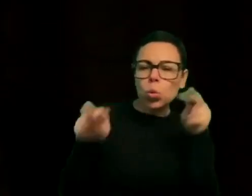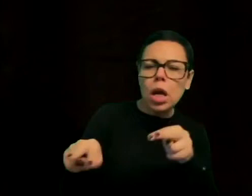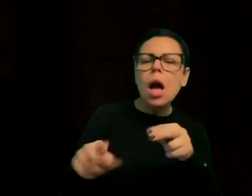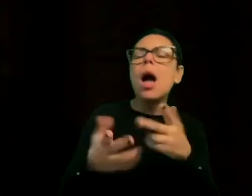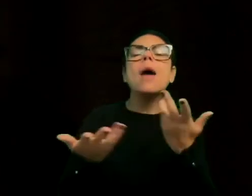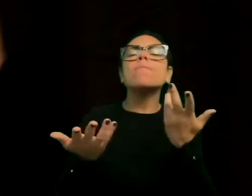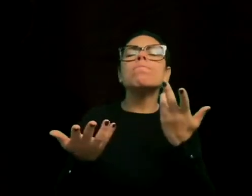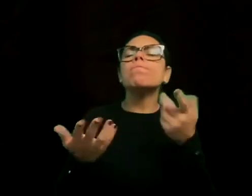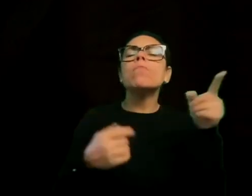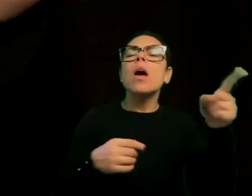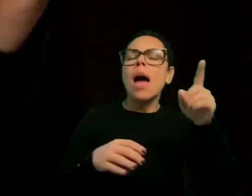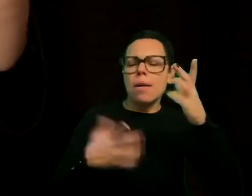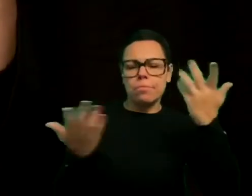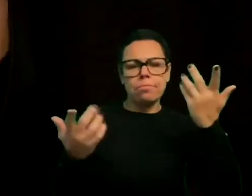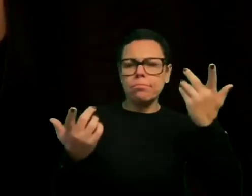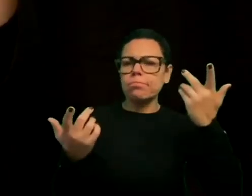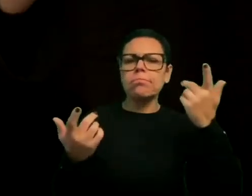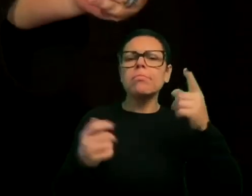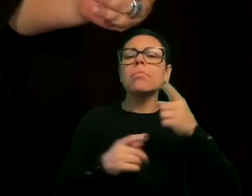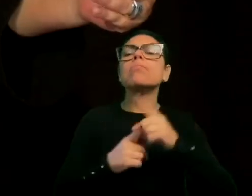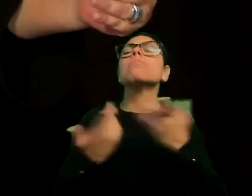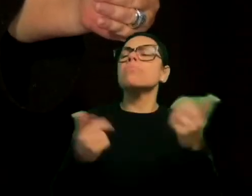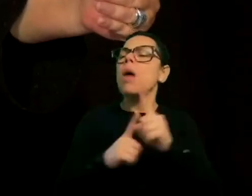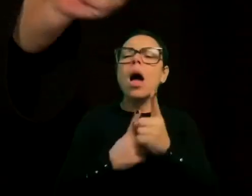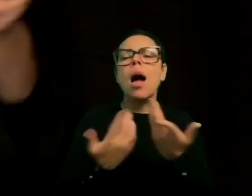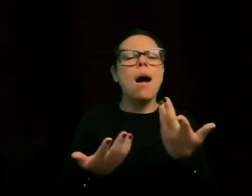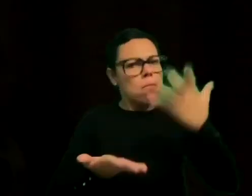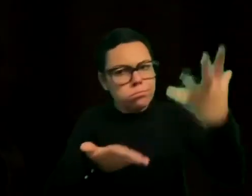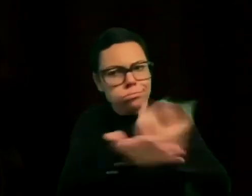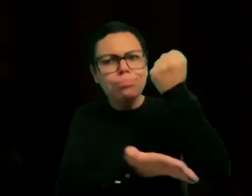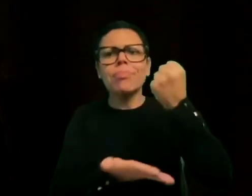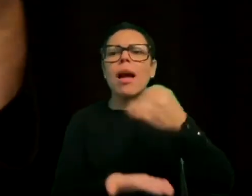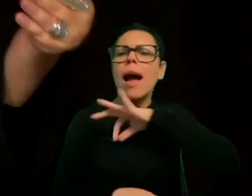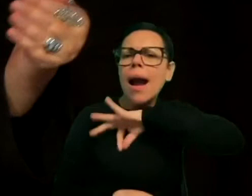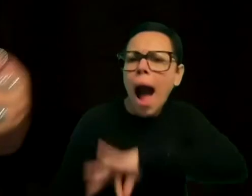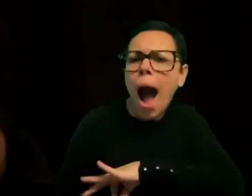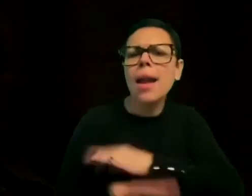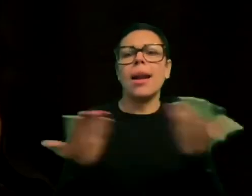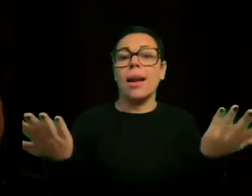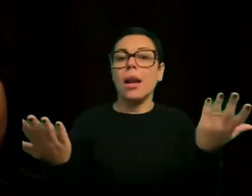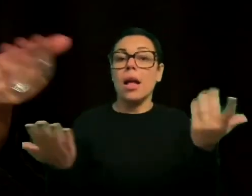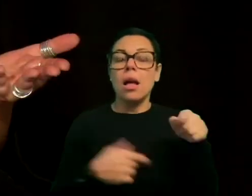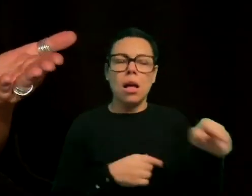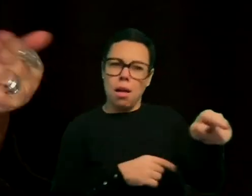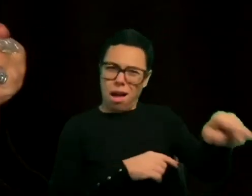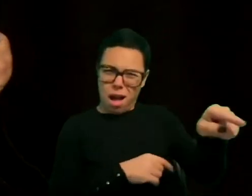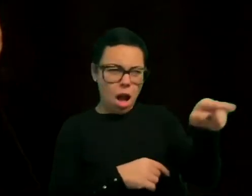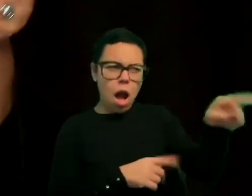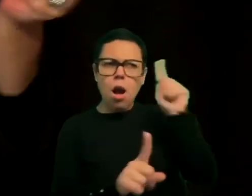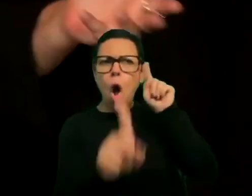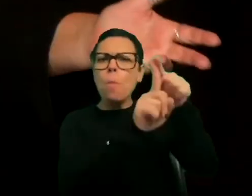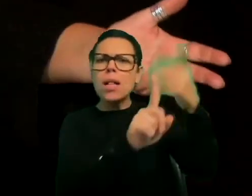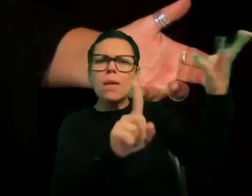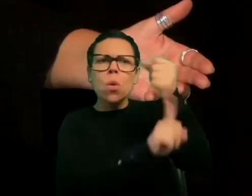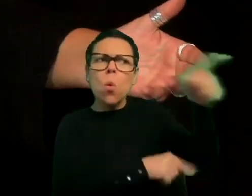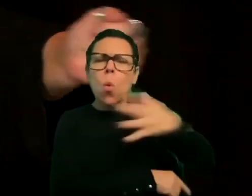if you understand where you're going to go at the level of outcome at the beginning, it's the same way as we do gender mainstream. You say